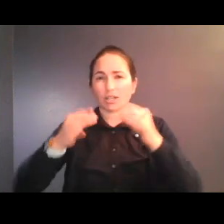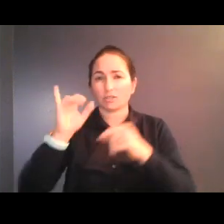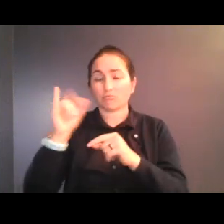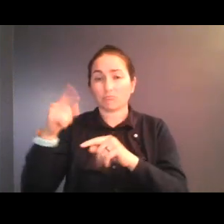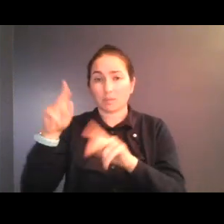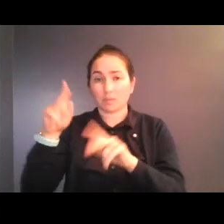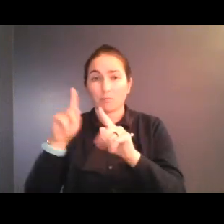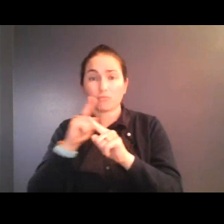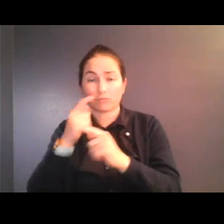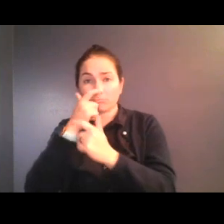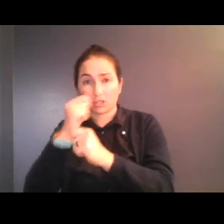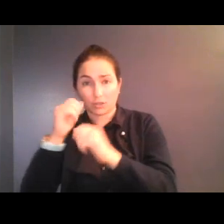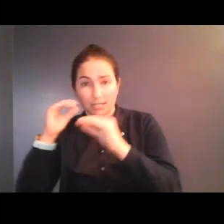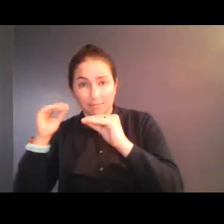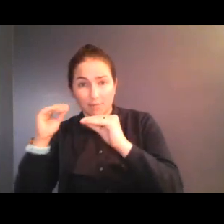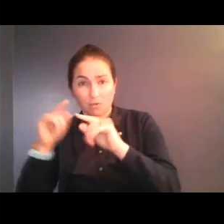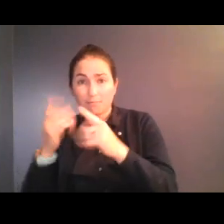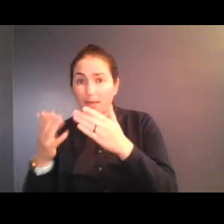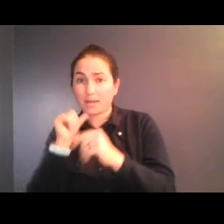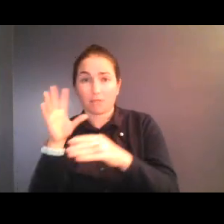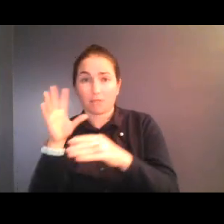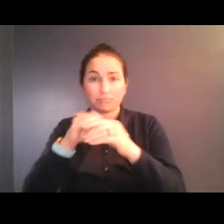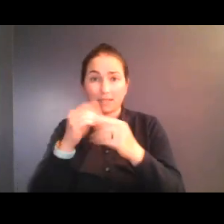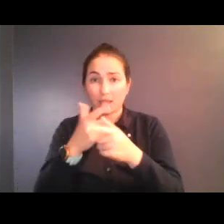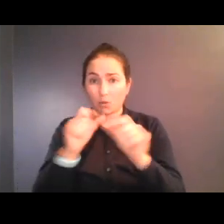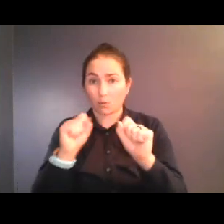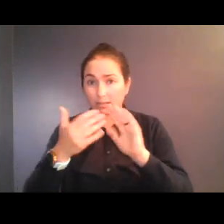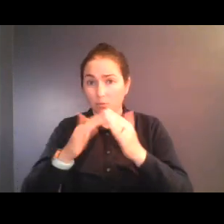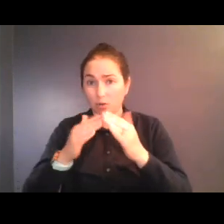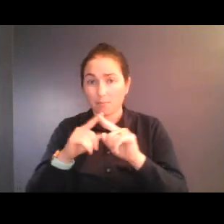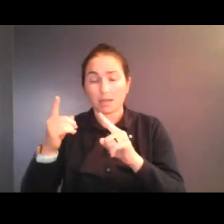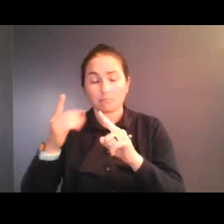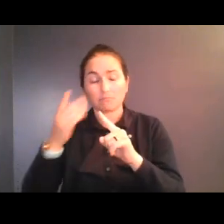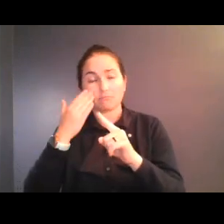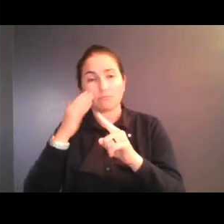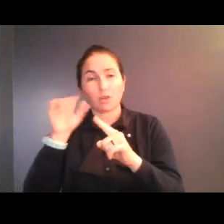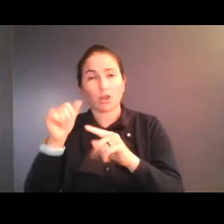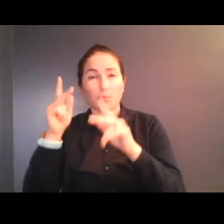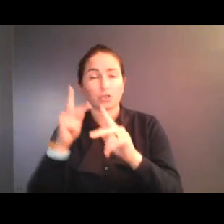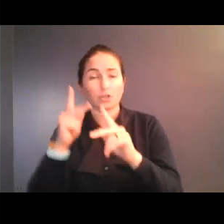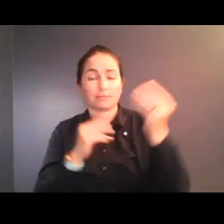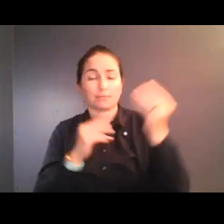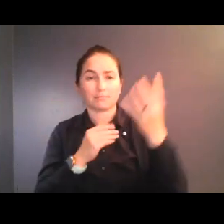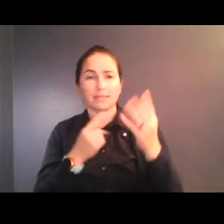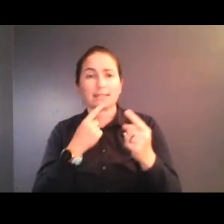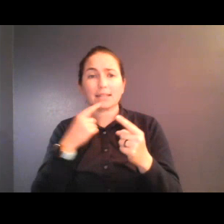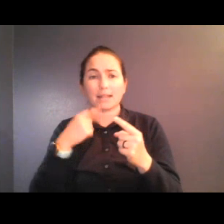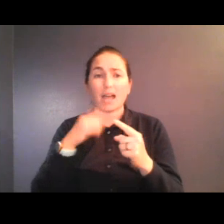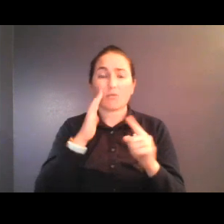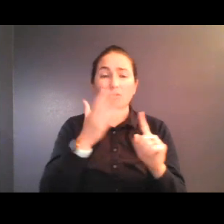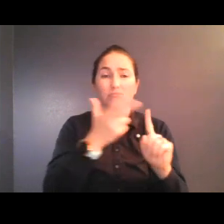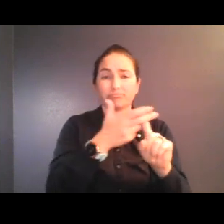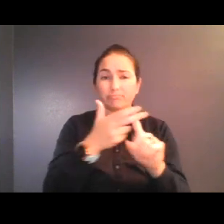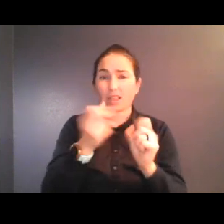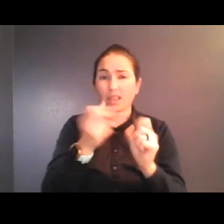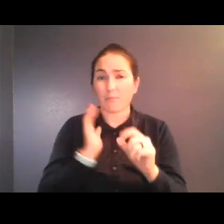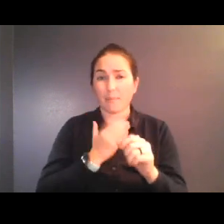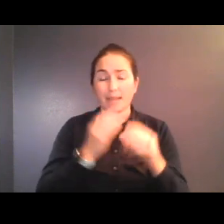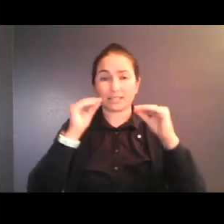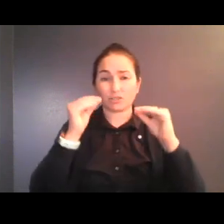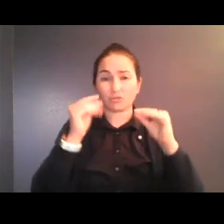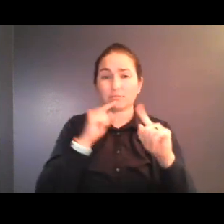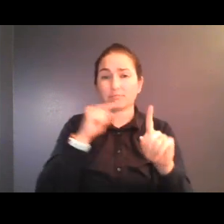aren't necessarily in the linguistics community usually. Another person told us, I crowdsourced a lot of my teaching, especially